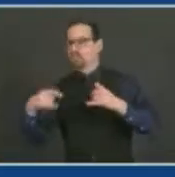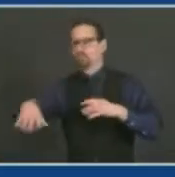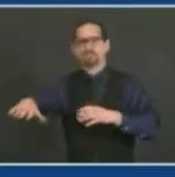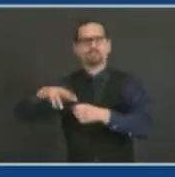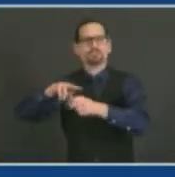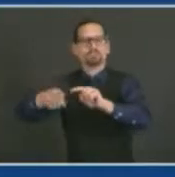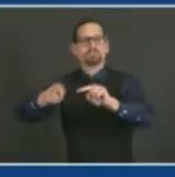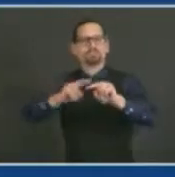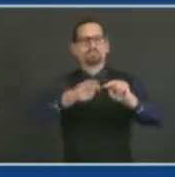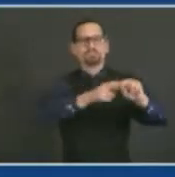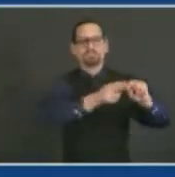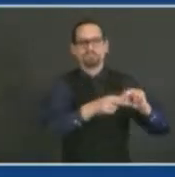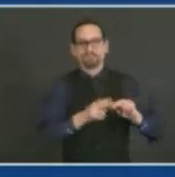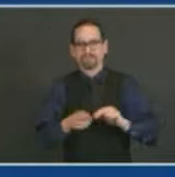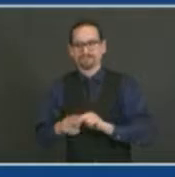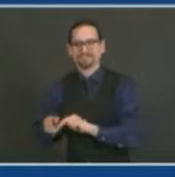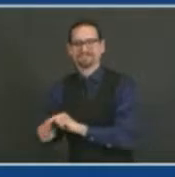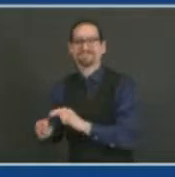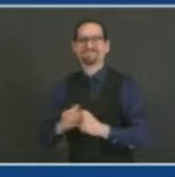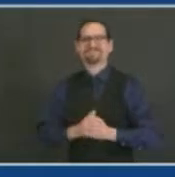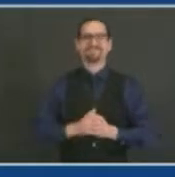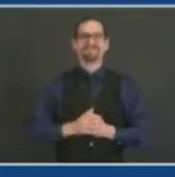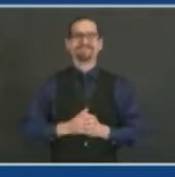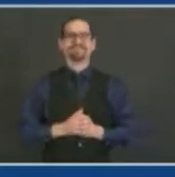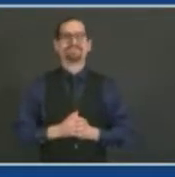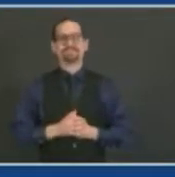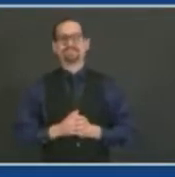Our number of people currently hospitalized,